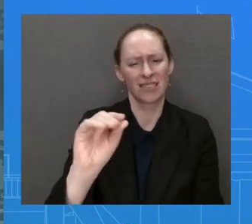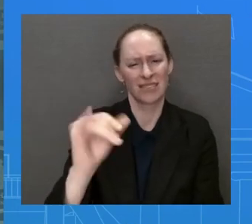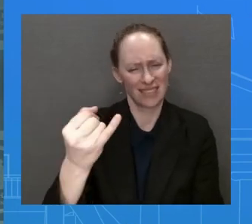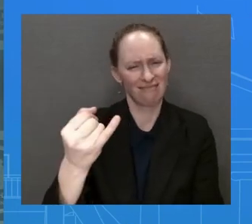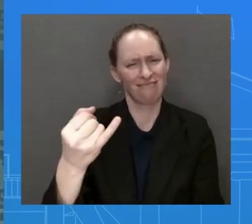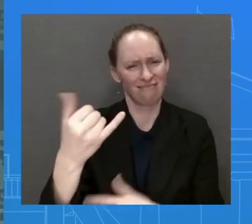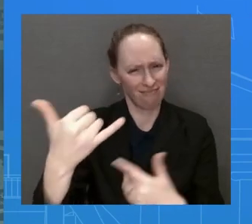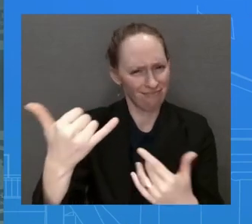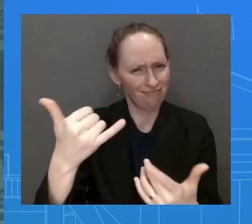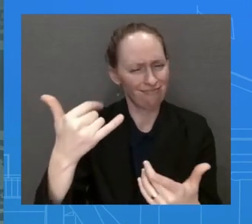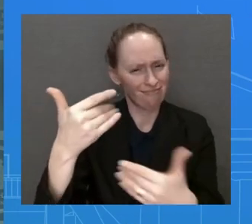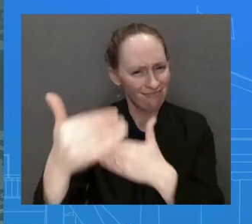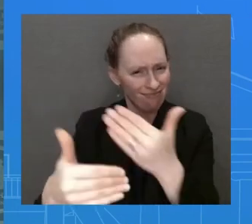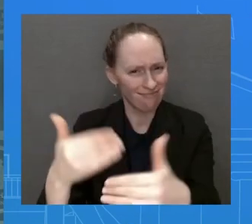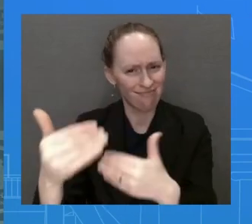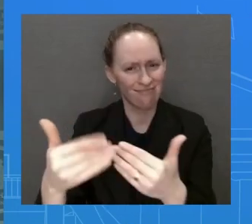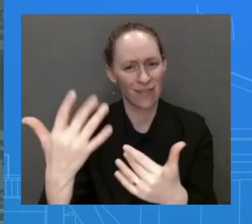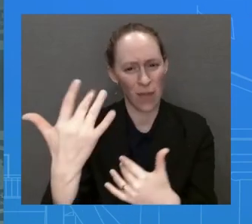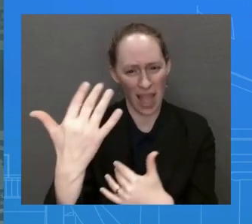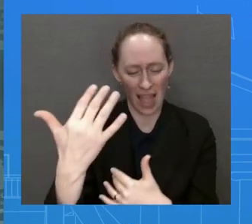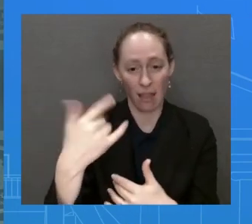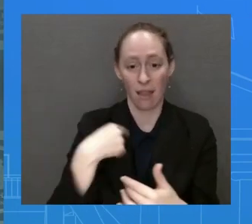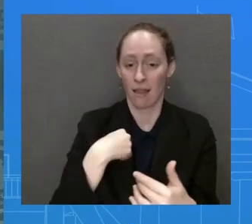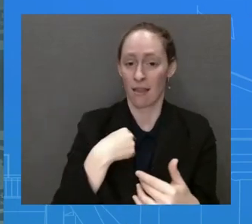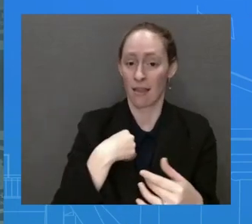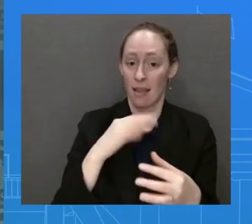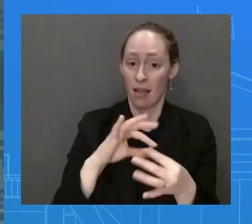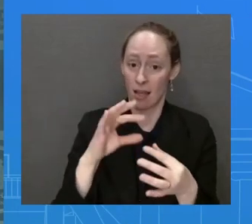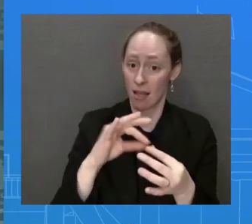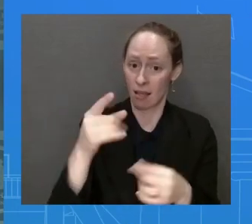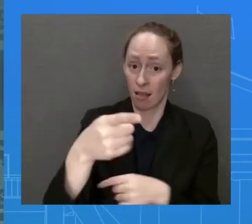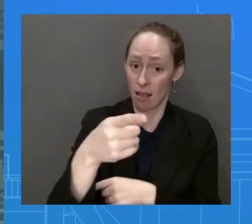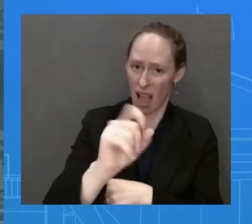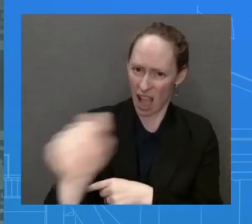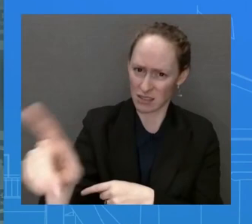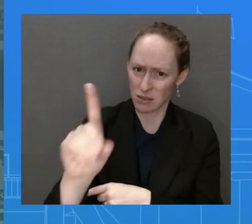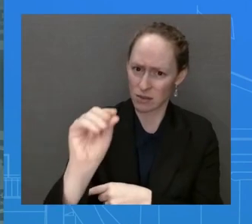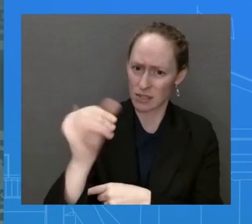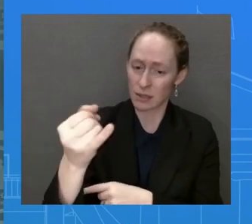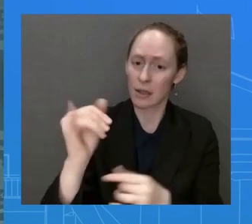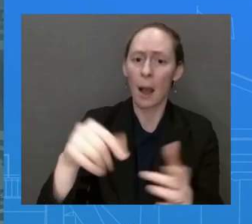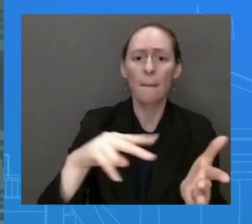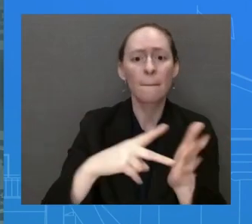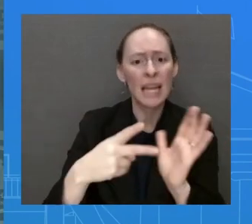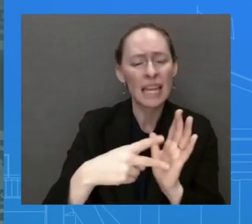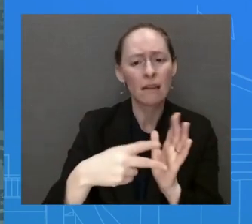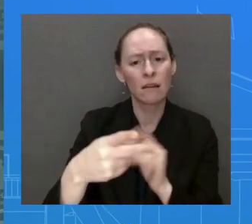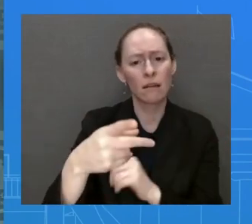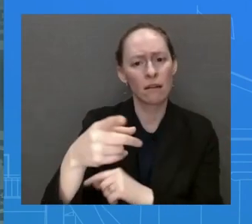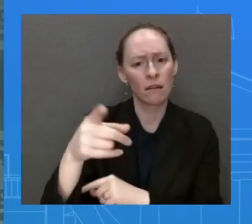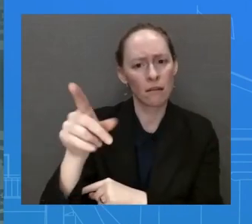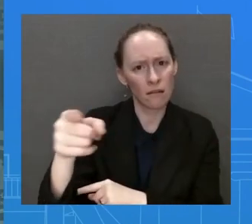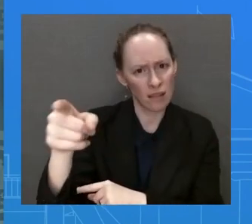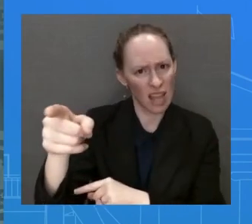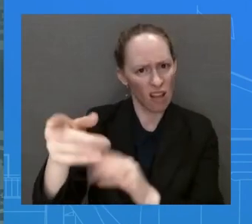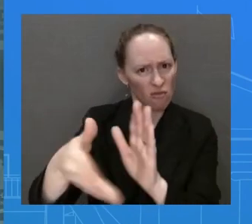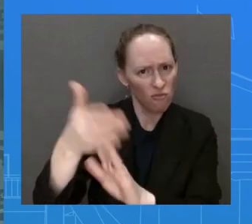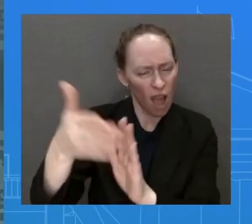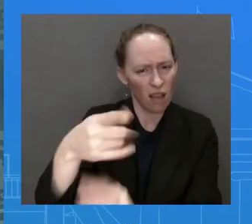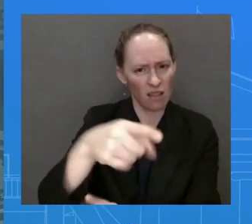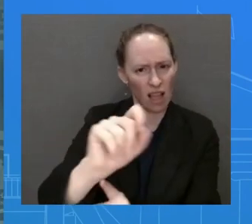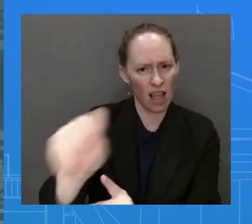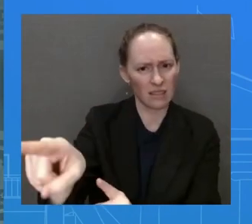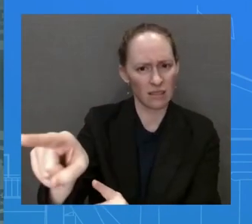of Justice, that is restoring independence as it relates to issues like this. And that is important to the president. And it's